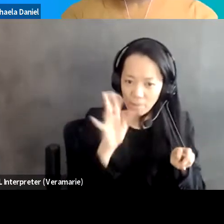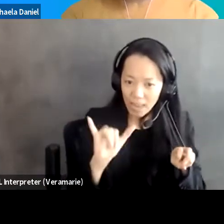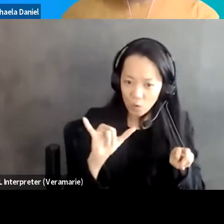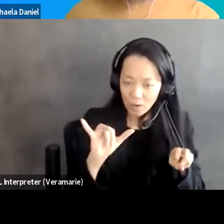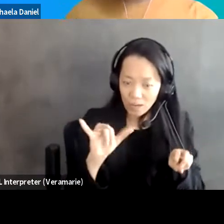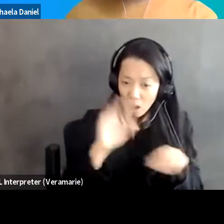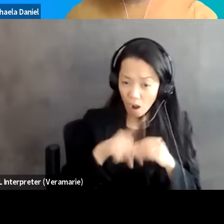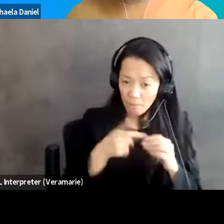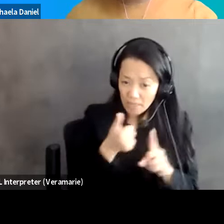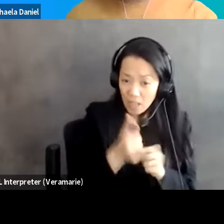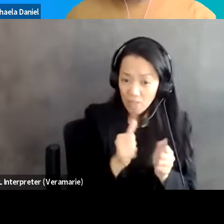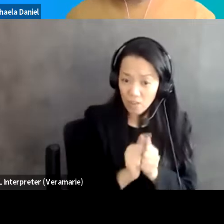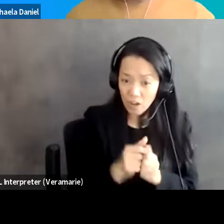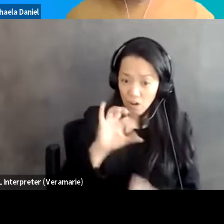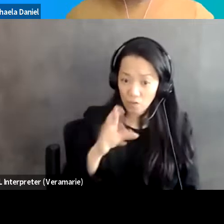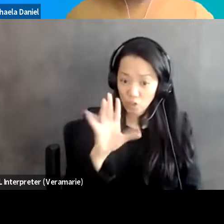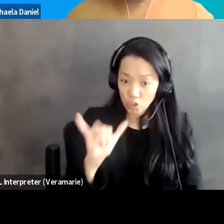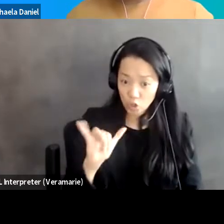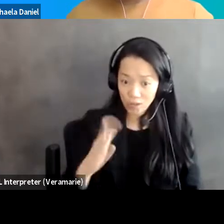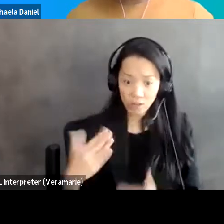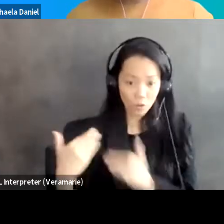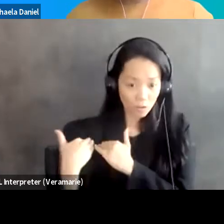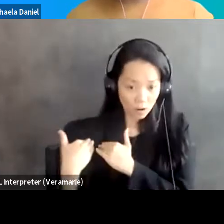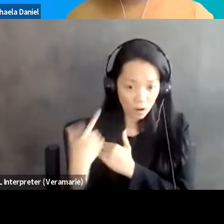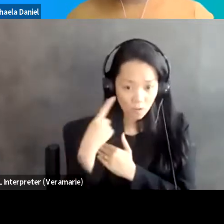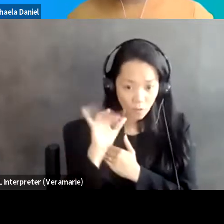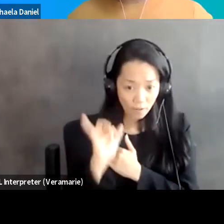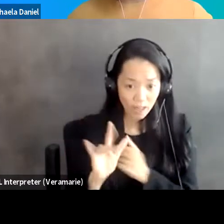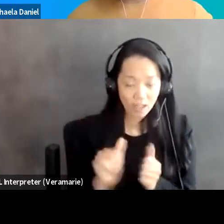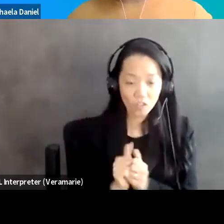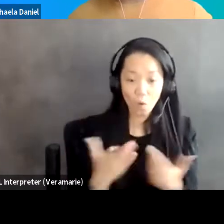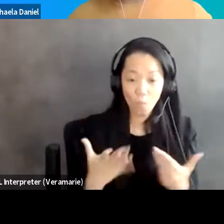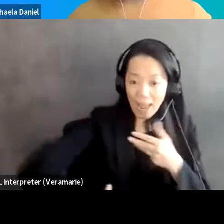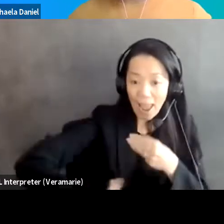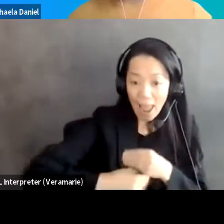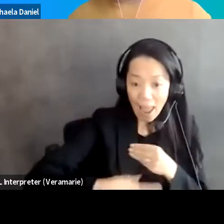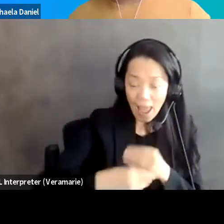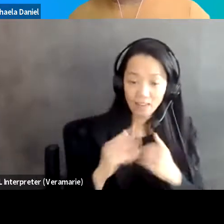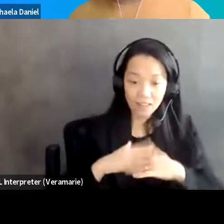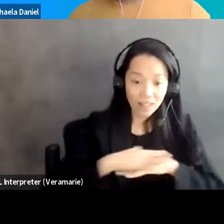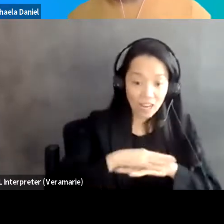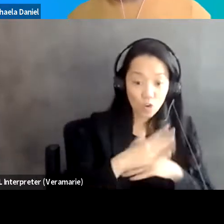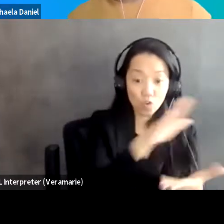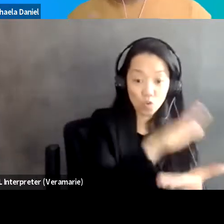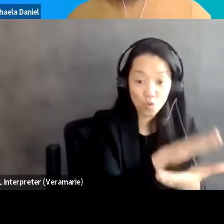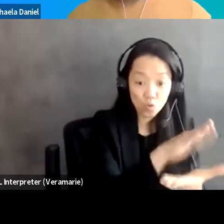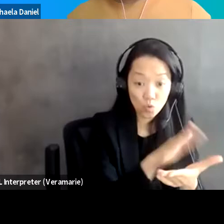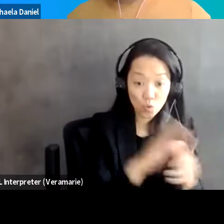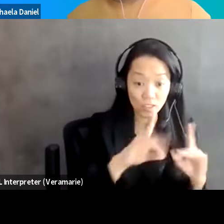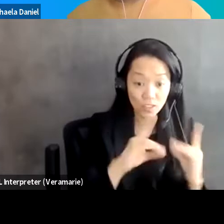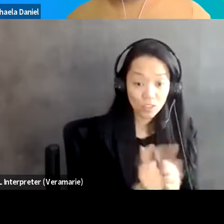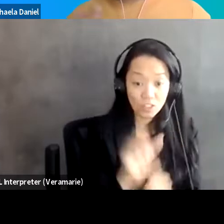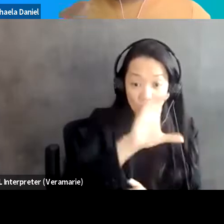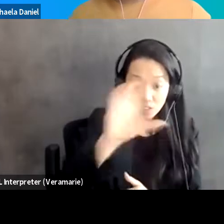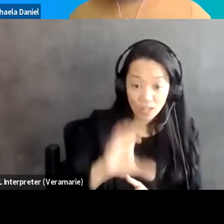my email in the chat. Representable is a very malleable tool. We've actually added data layers such as school districts and Chicago